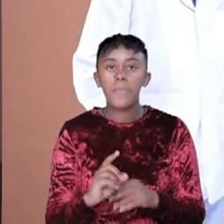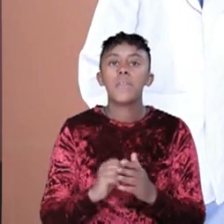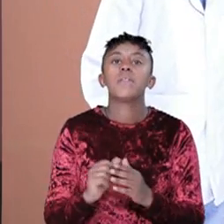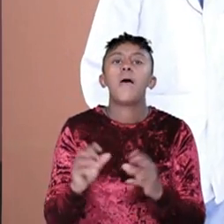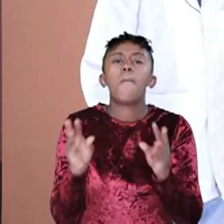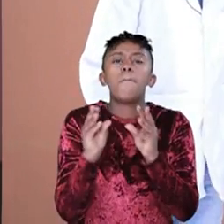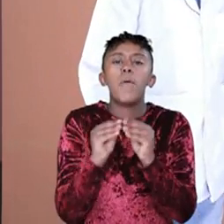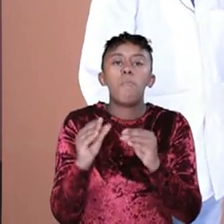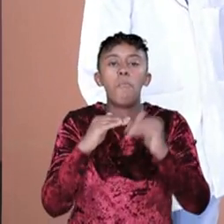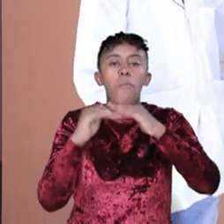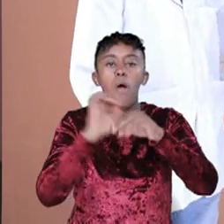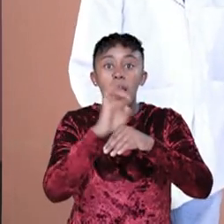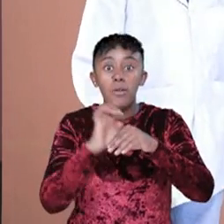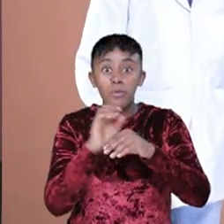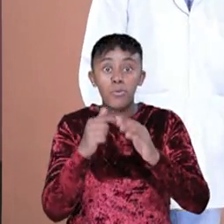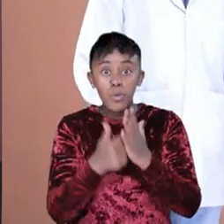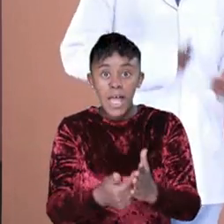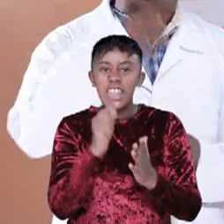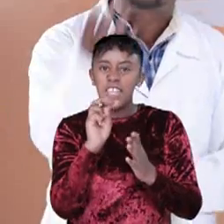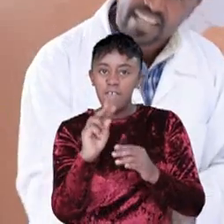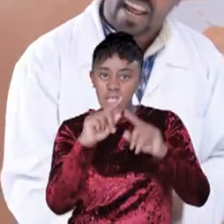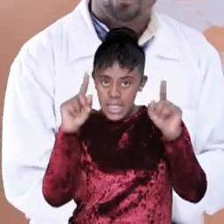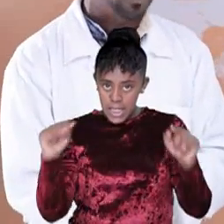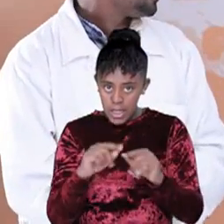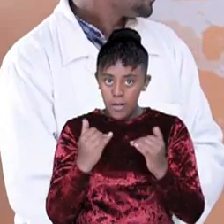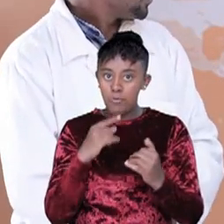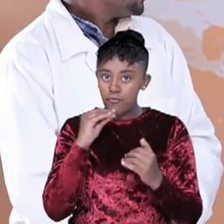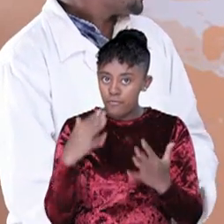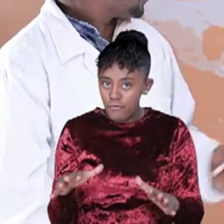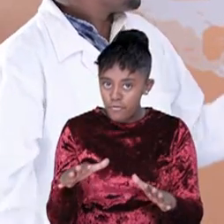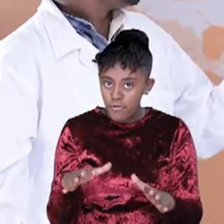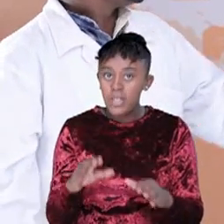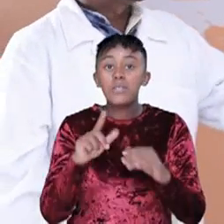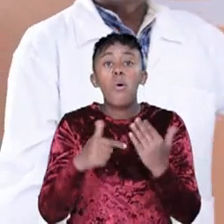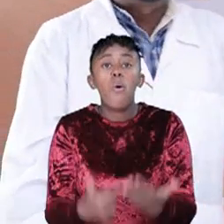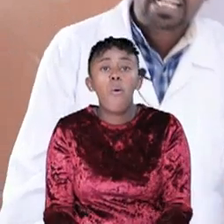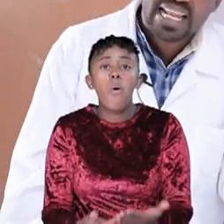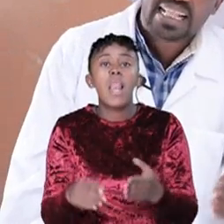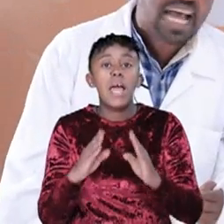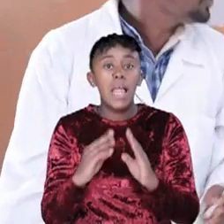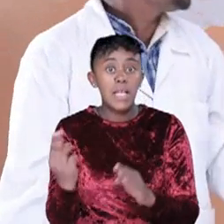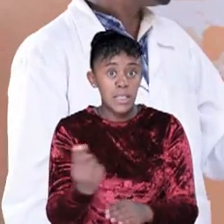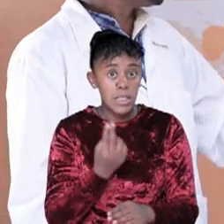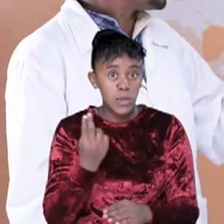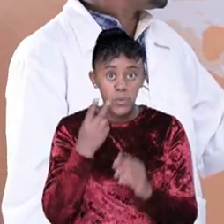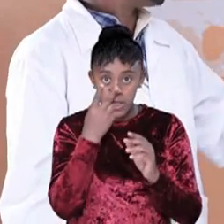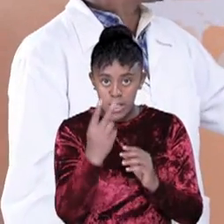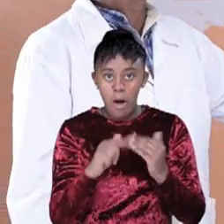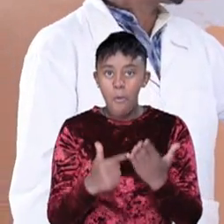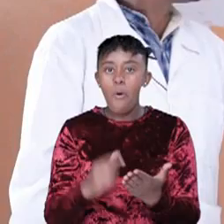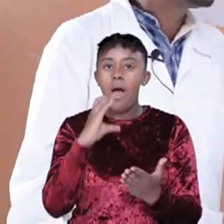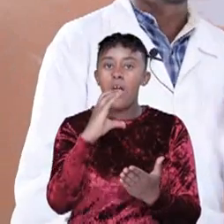of electron produce a spot on fluorescent screen, what I've said now. So let us